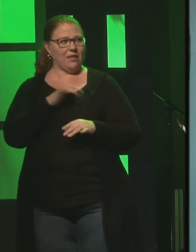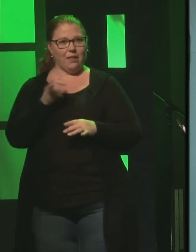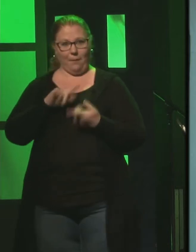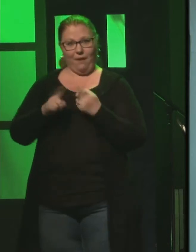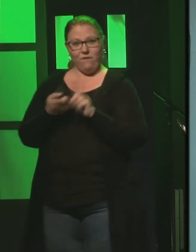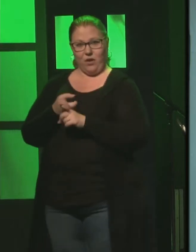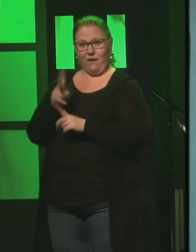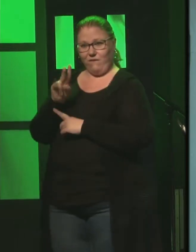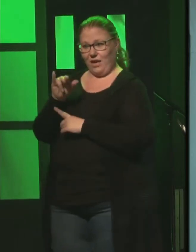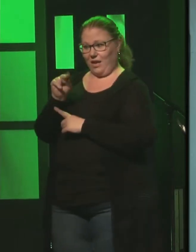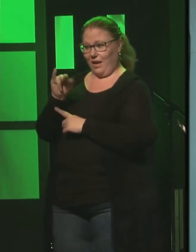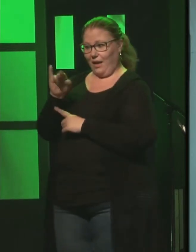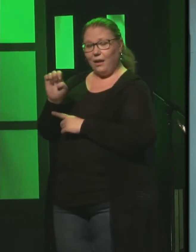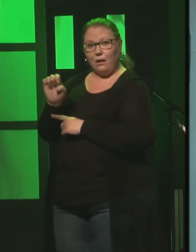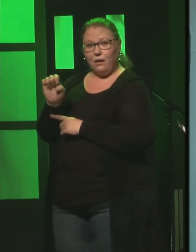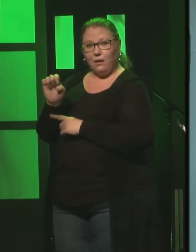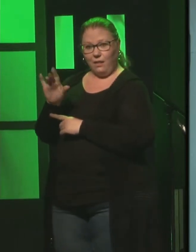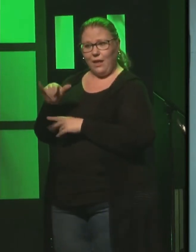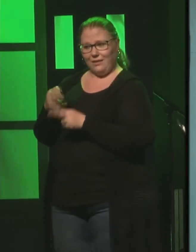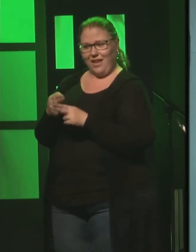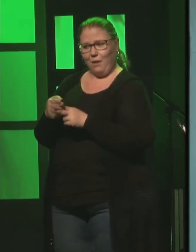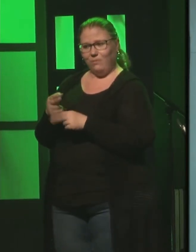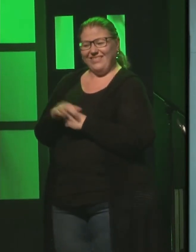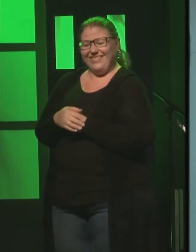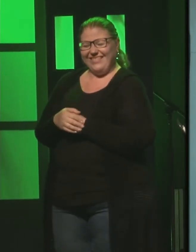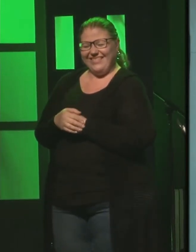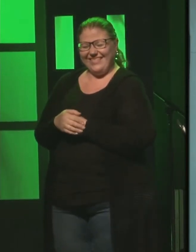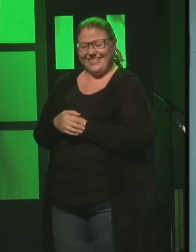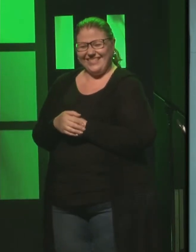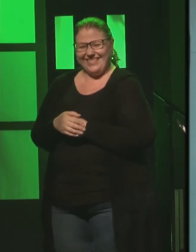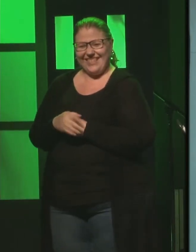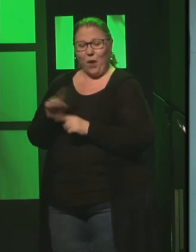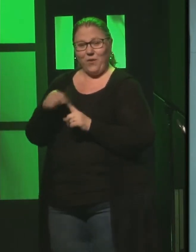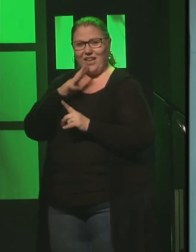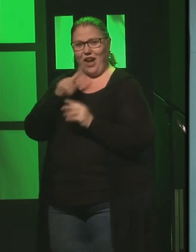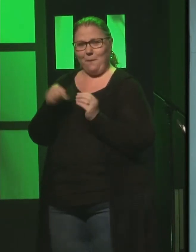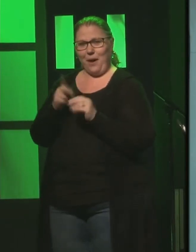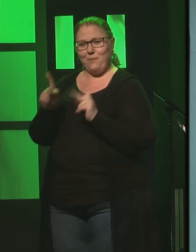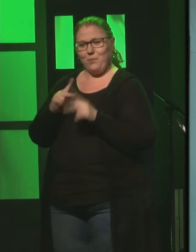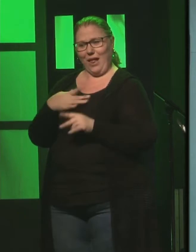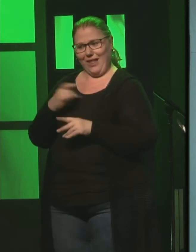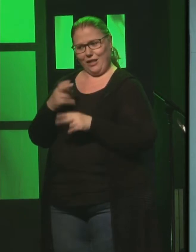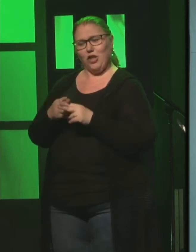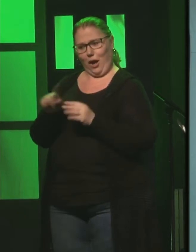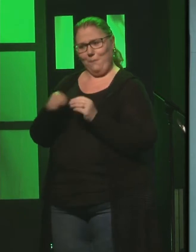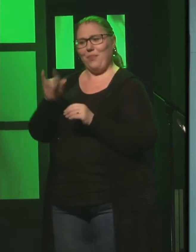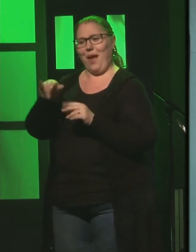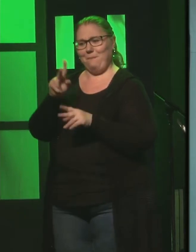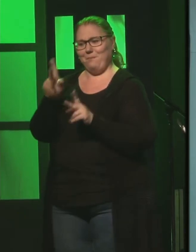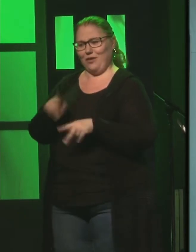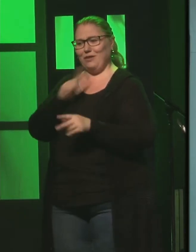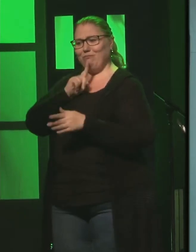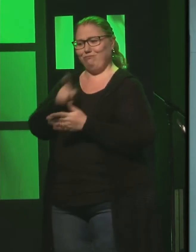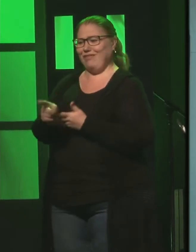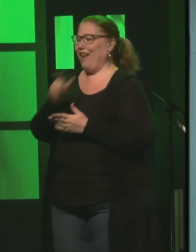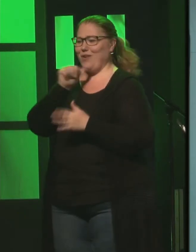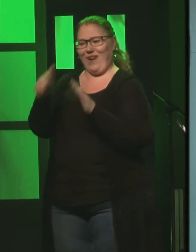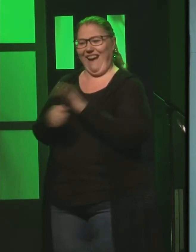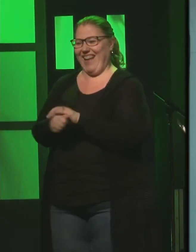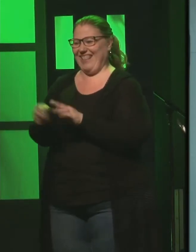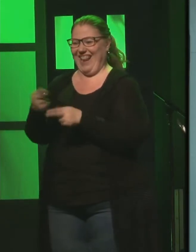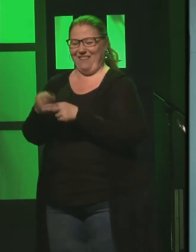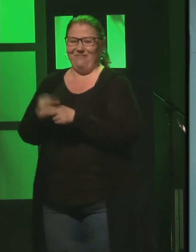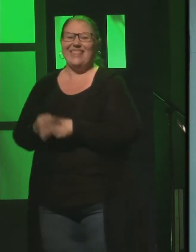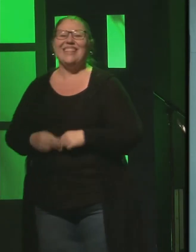friend Vinny. We'll call him Vinny because that's his name. When I talk about people, I like to talk about them, you know? I don't hide it. No, Vinny's